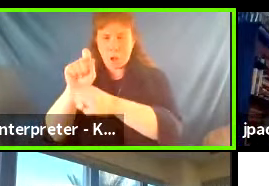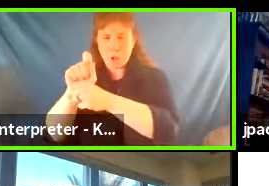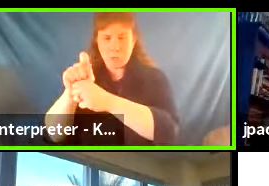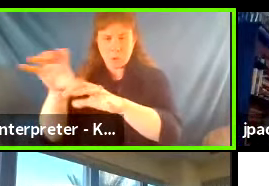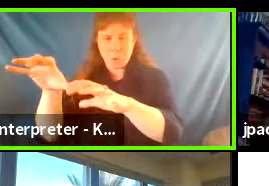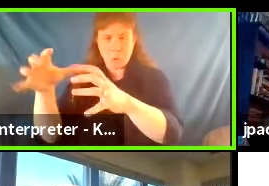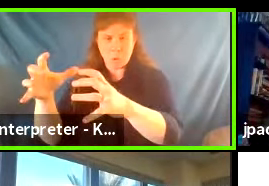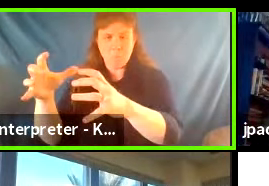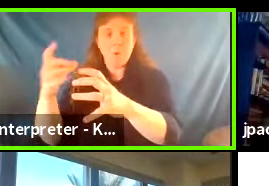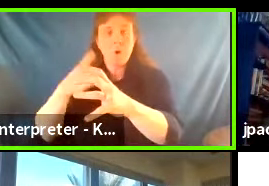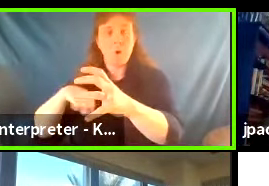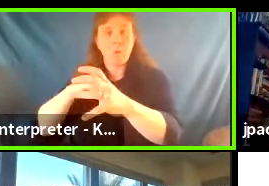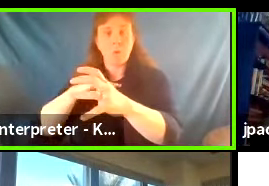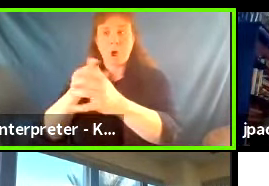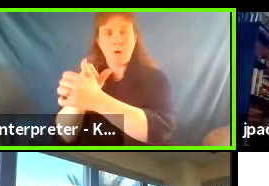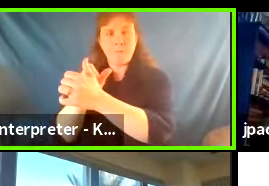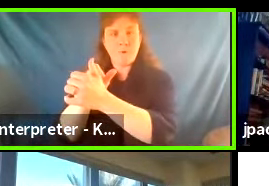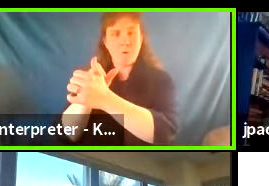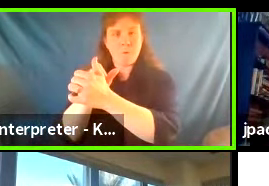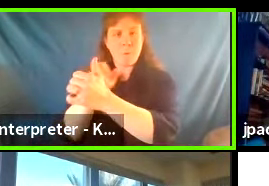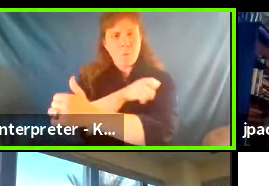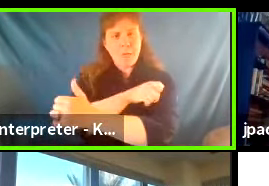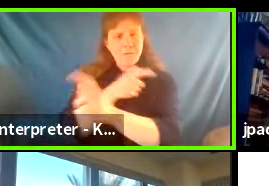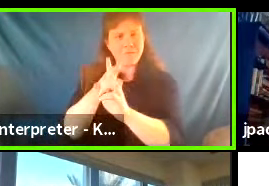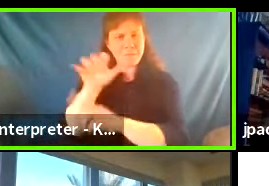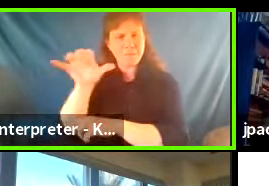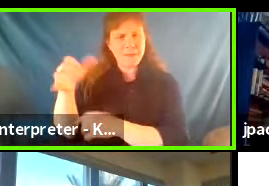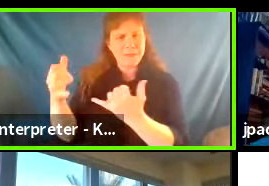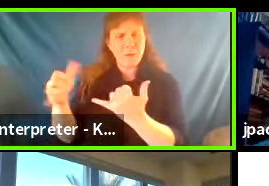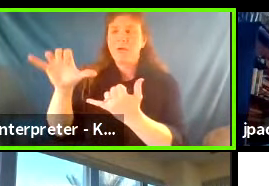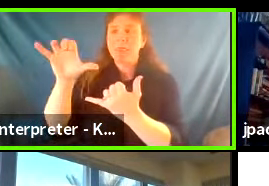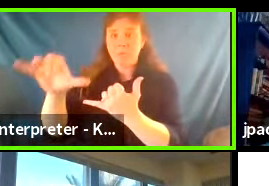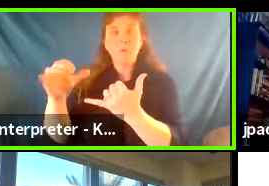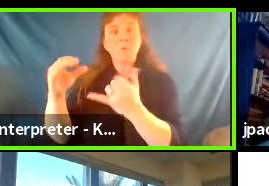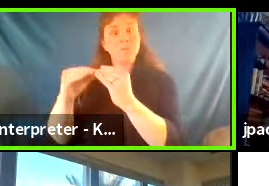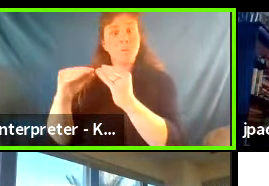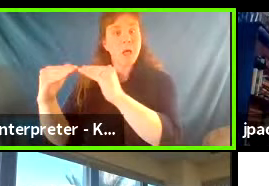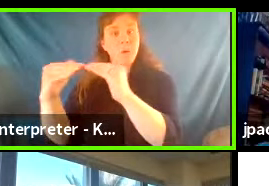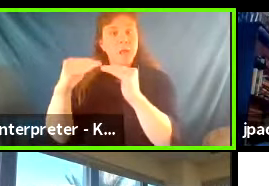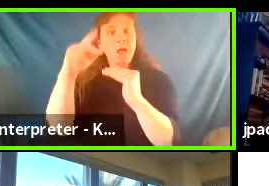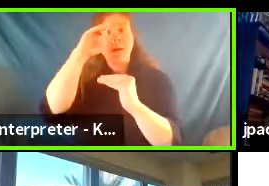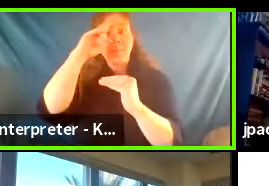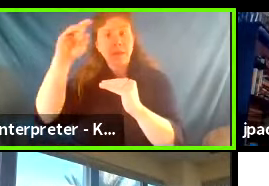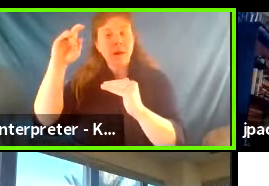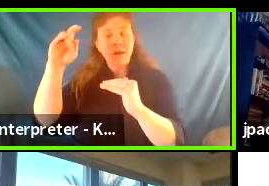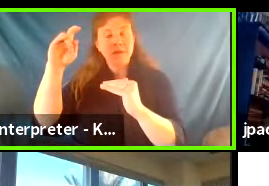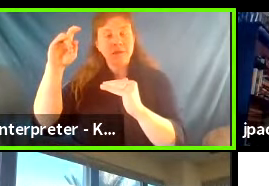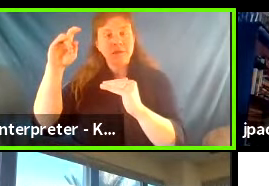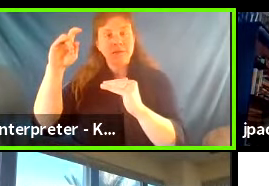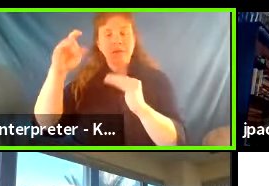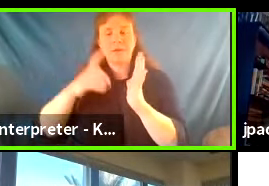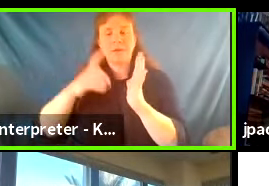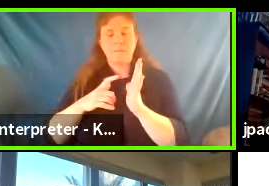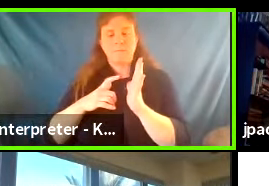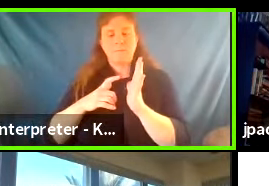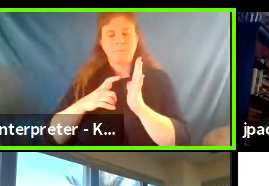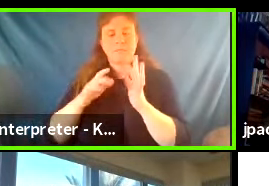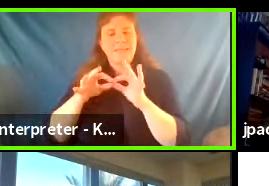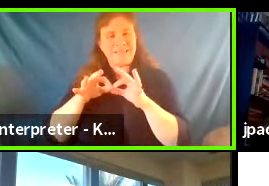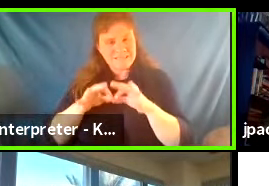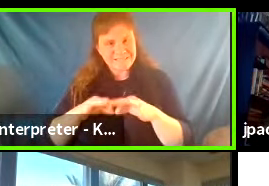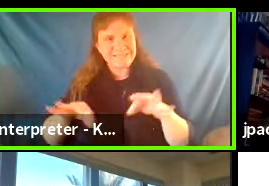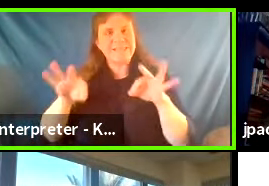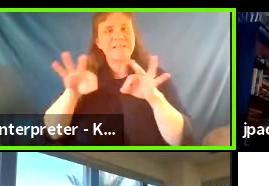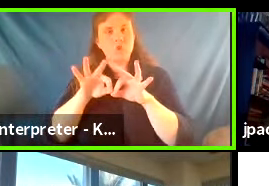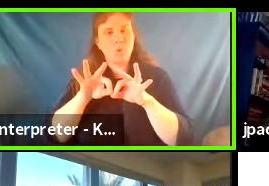equity issue because of the fact that as an essential worker, the farm worker is especially at risk because of the